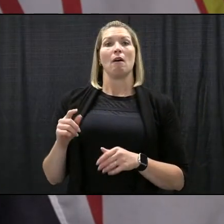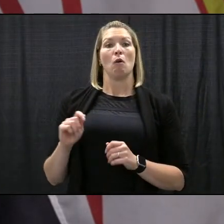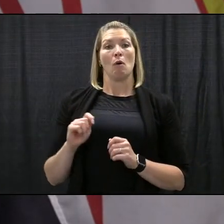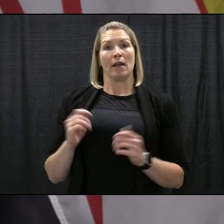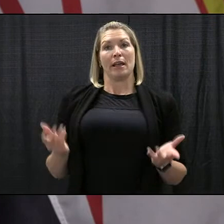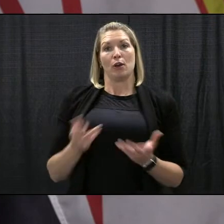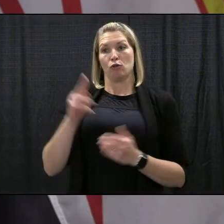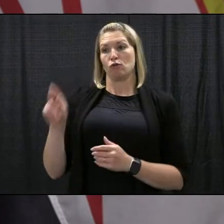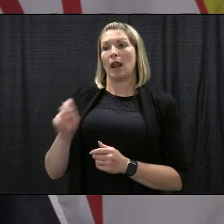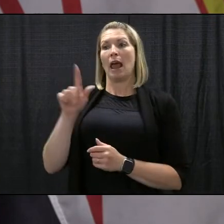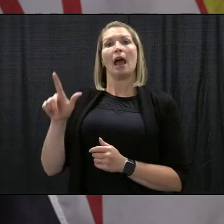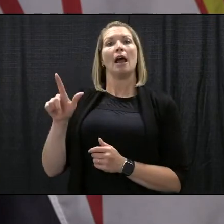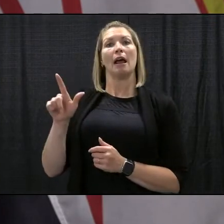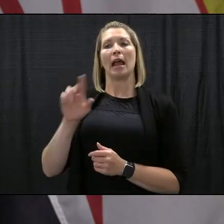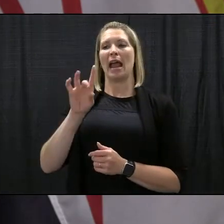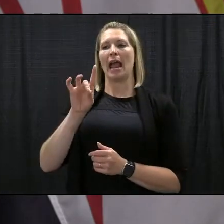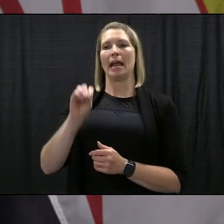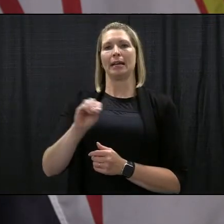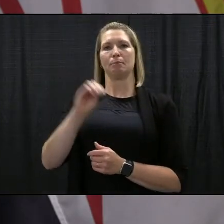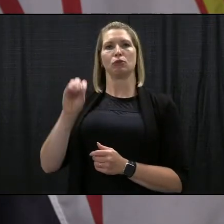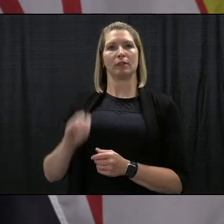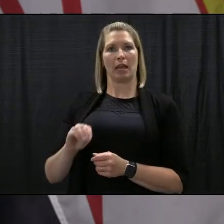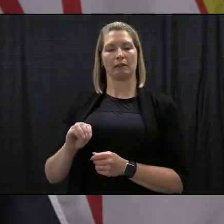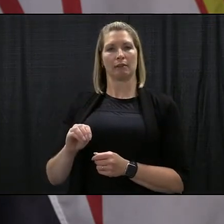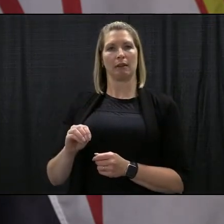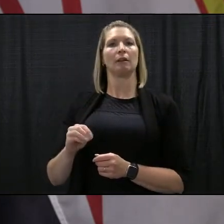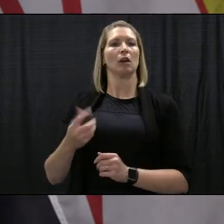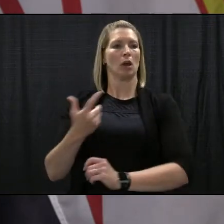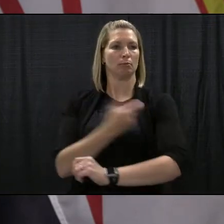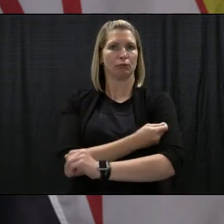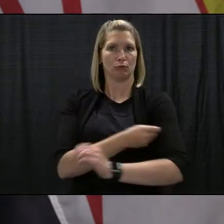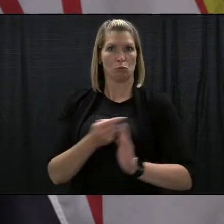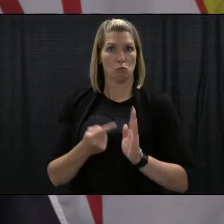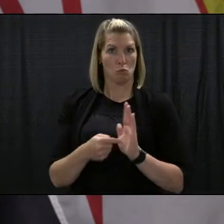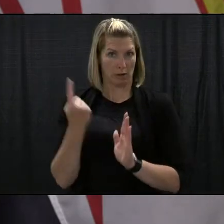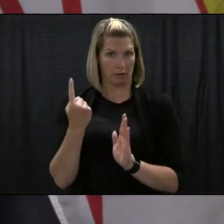dose provides good protection, but 2 doses is better.